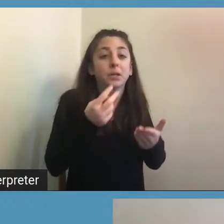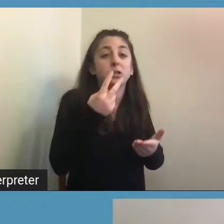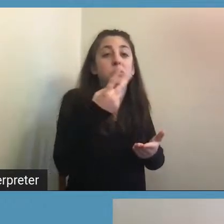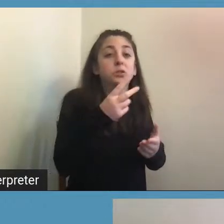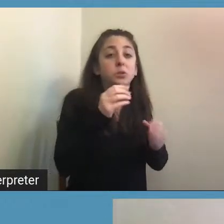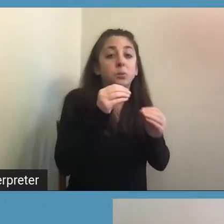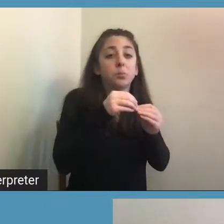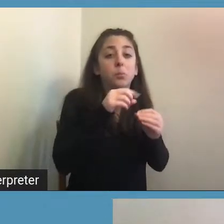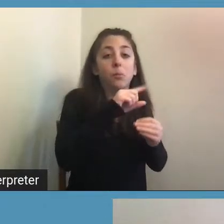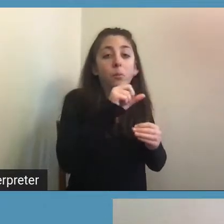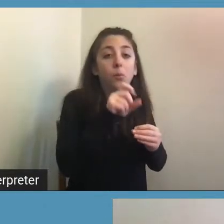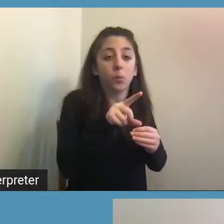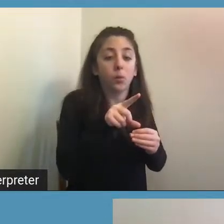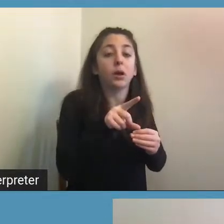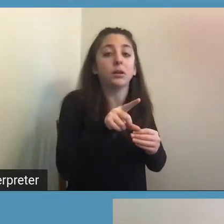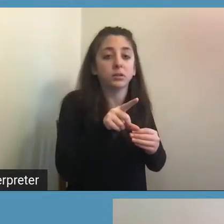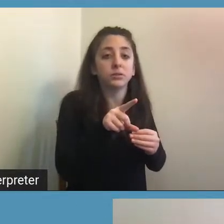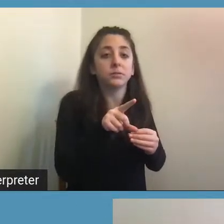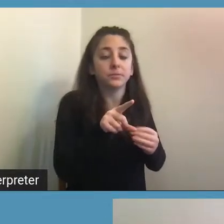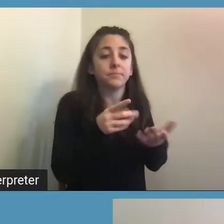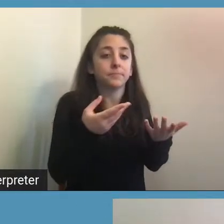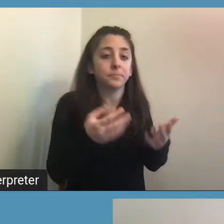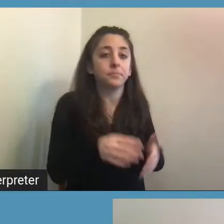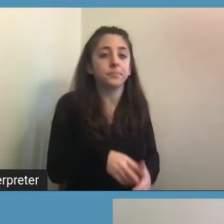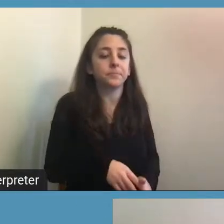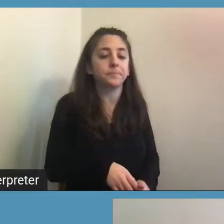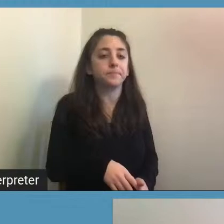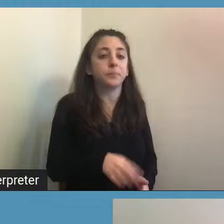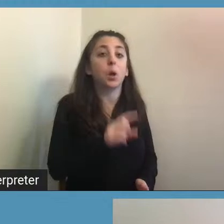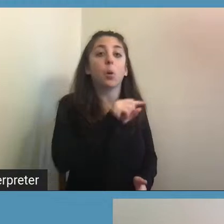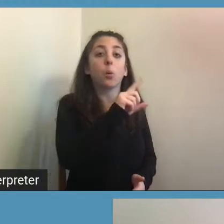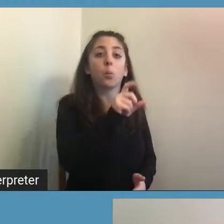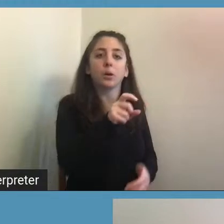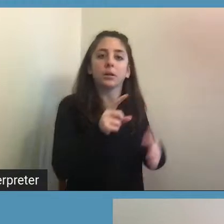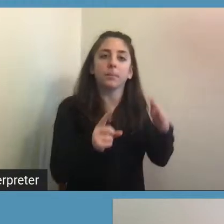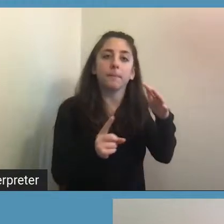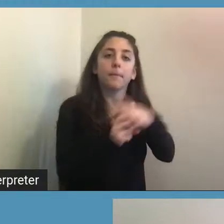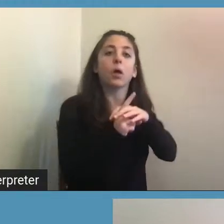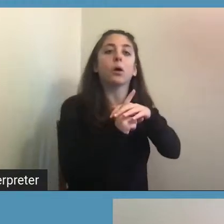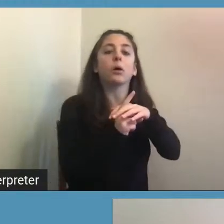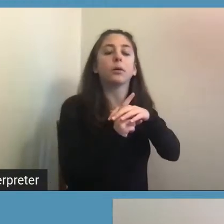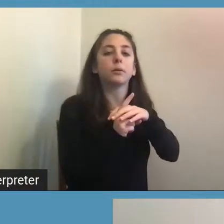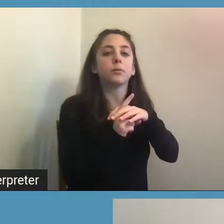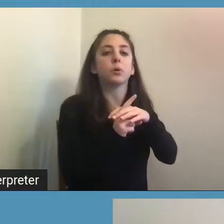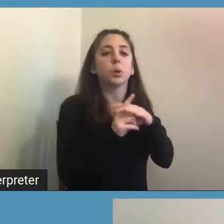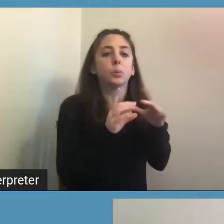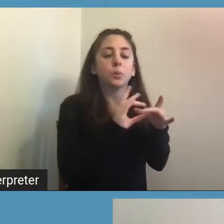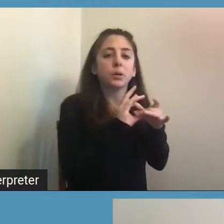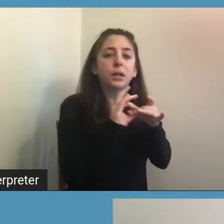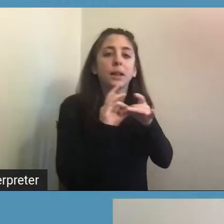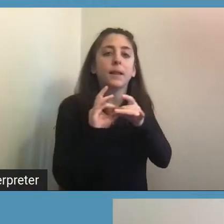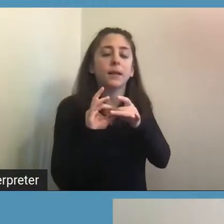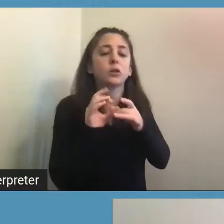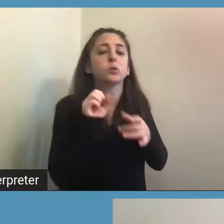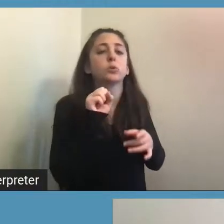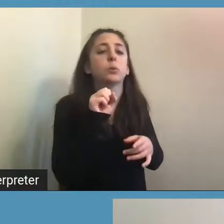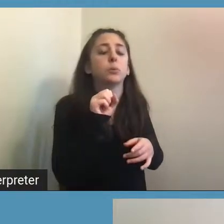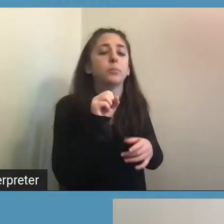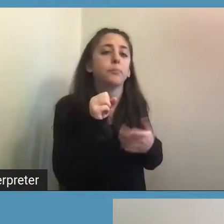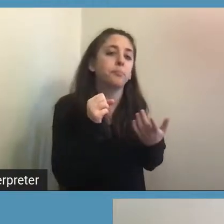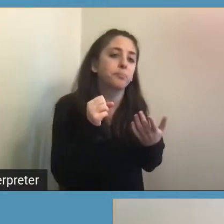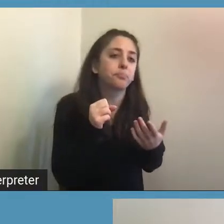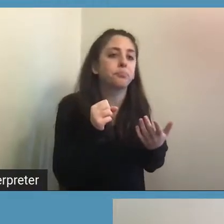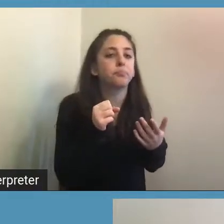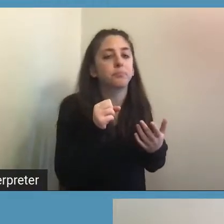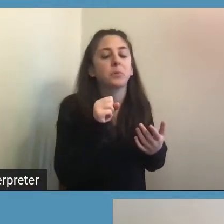questions. This one seems to come up in some way, shape, or form on all of the social media programs that we've done in this module.